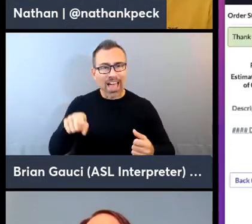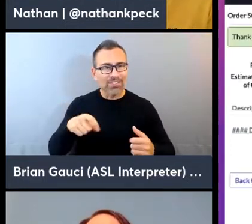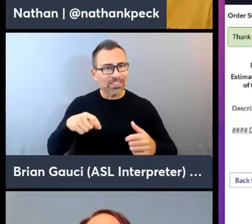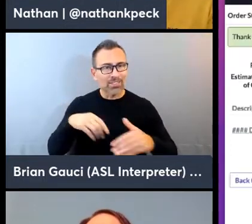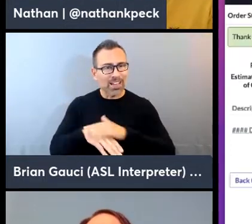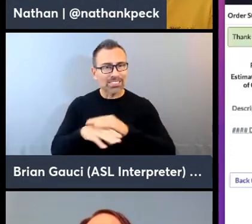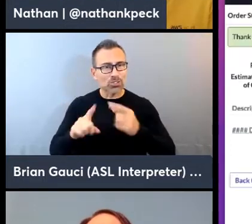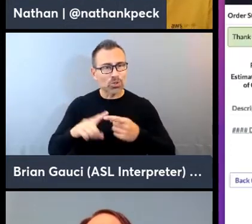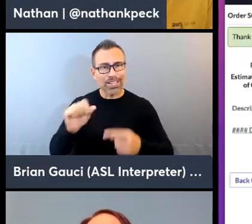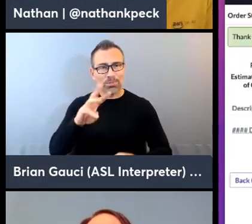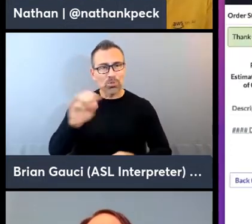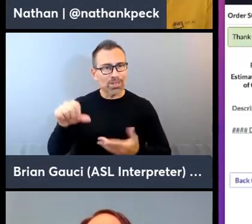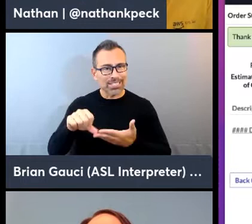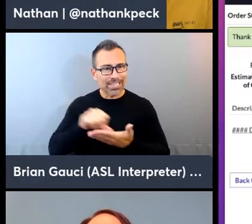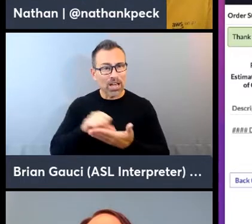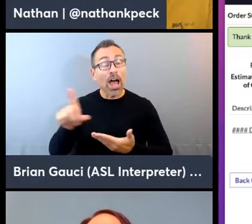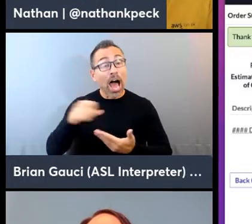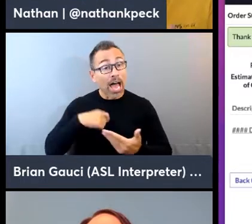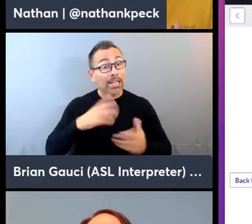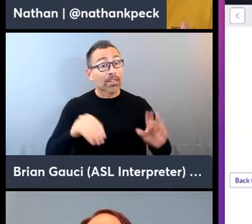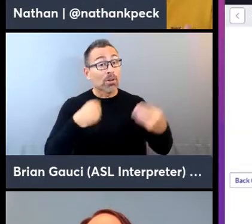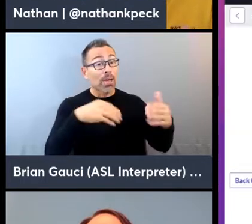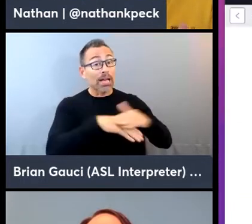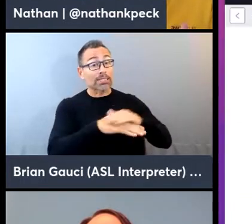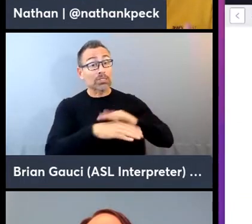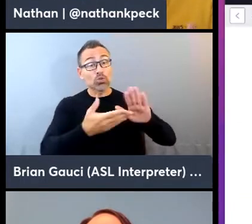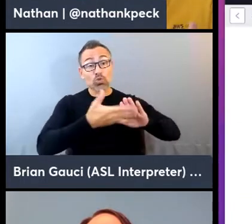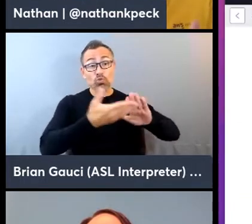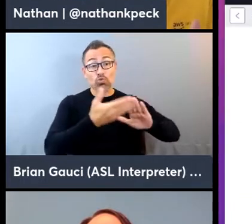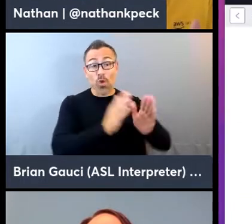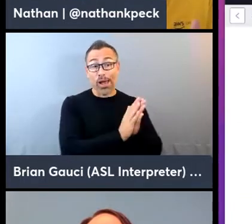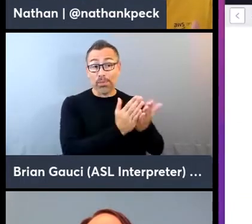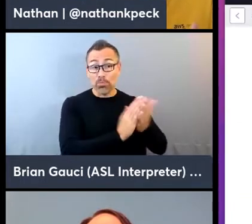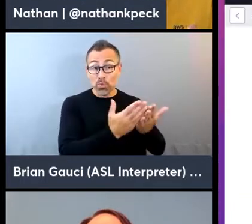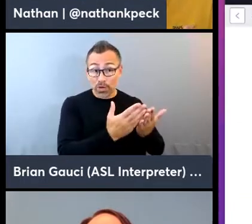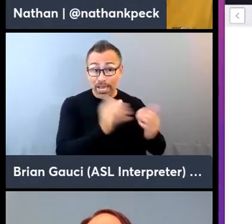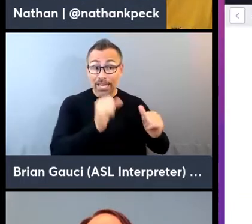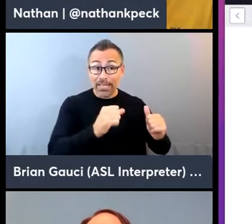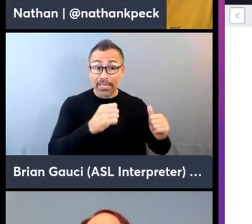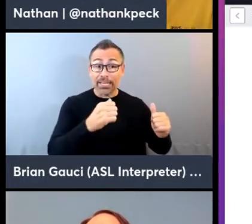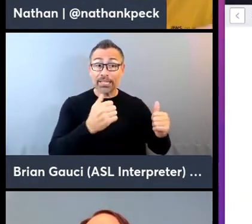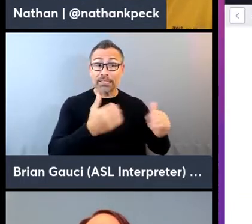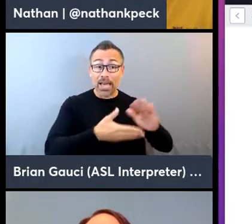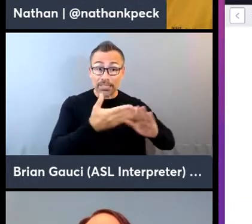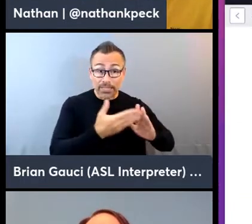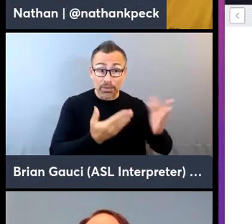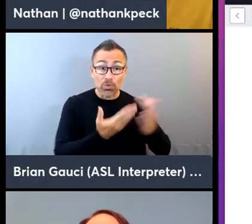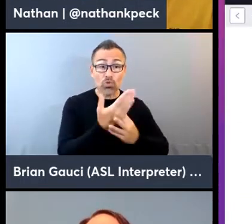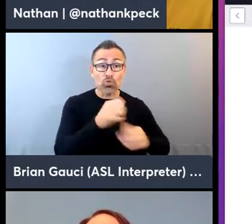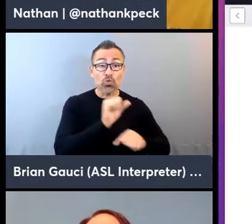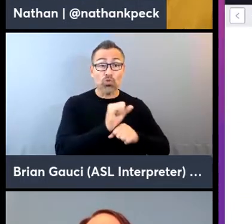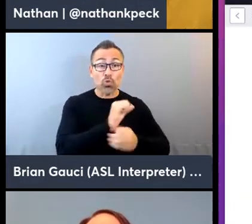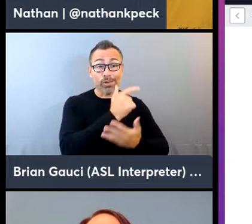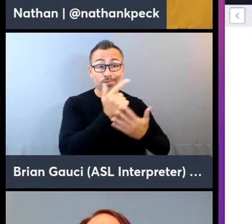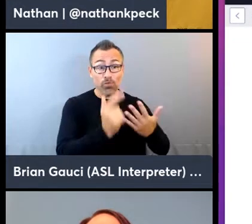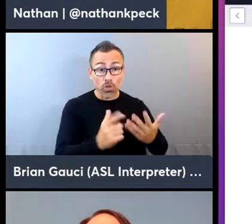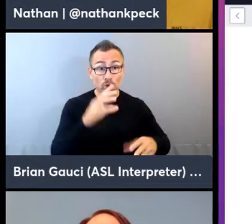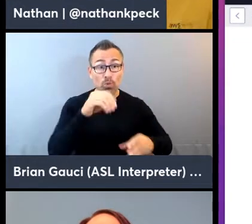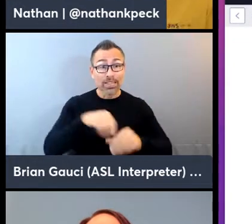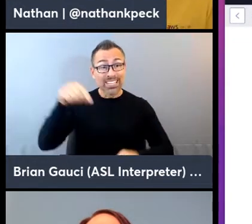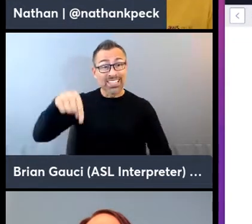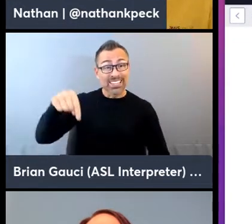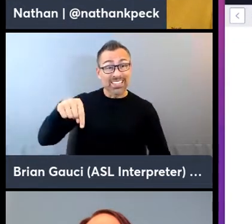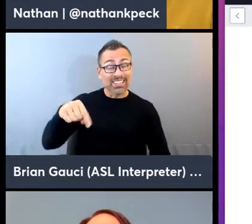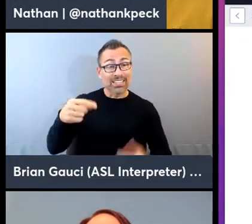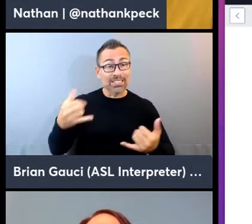them access to the run book and let them execute these pre-approved workflows from ServiceNow. Yes. Very